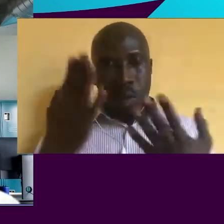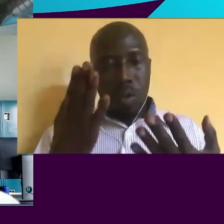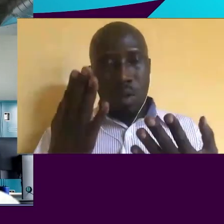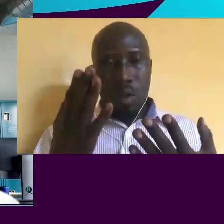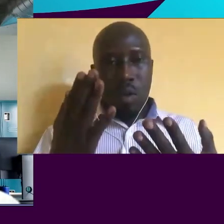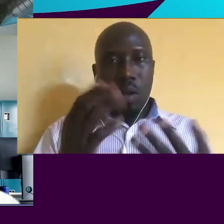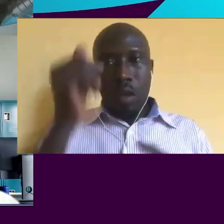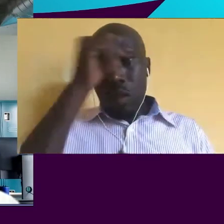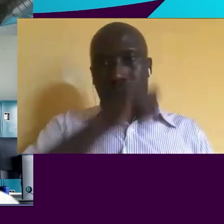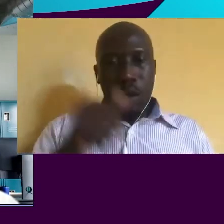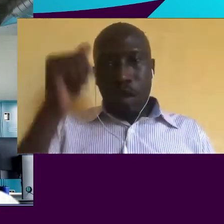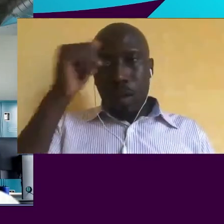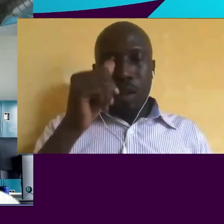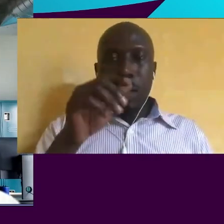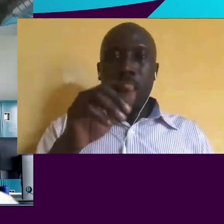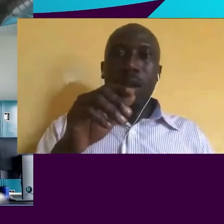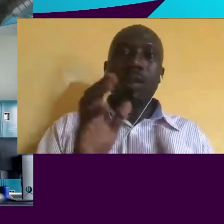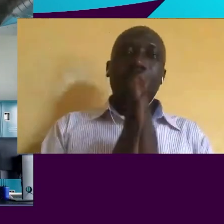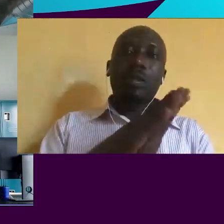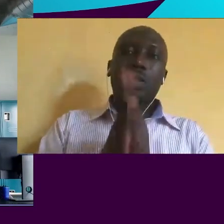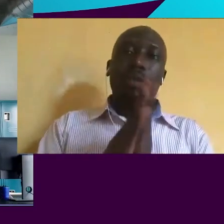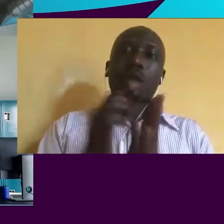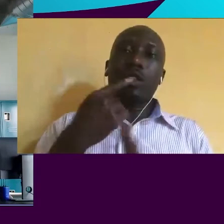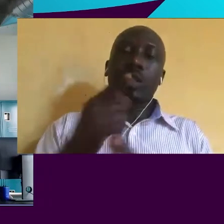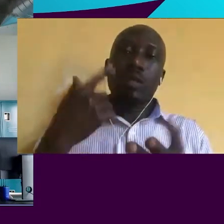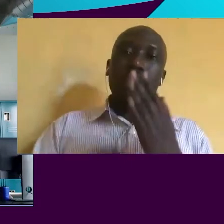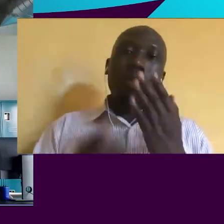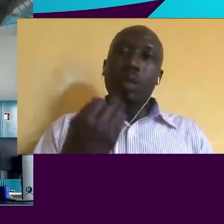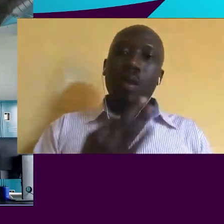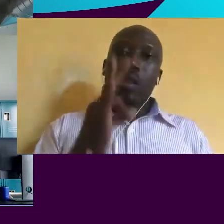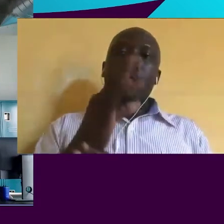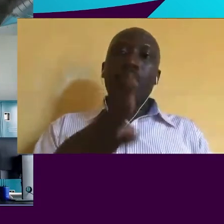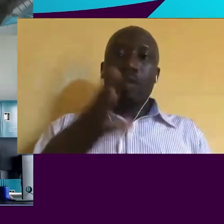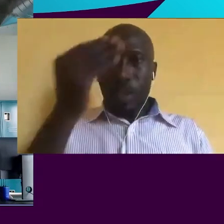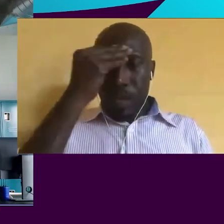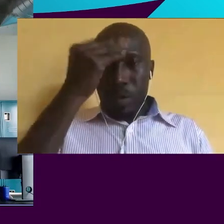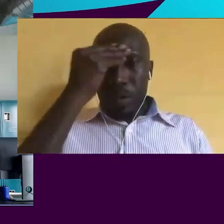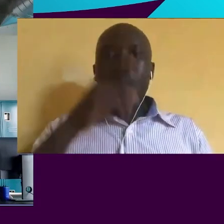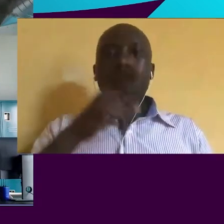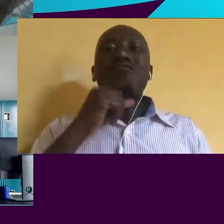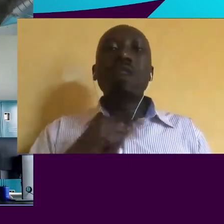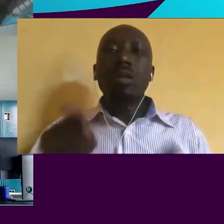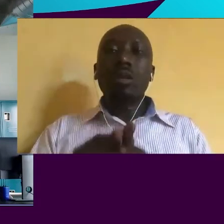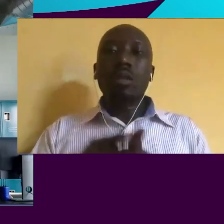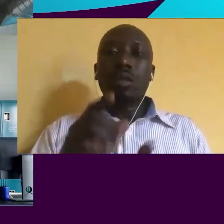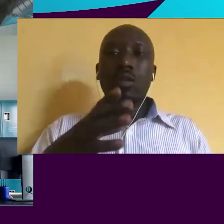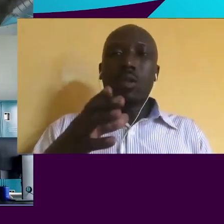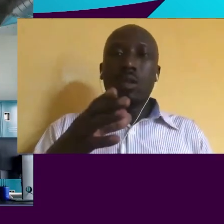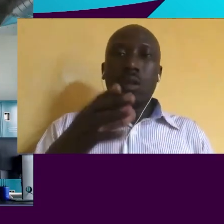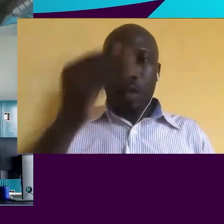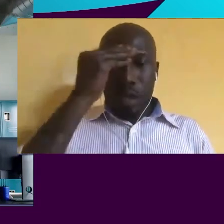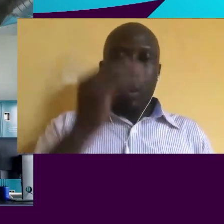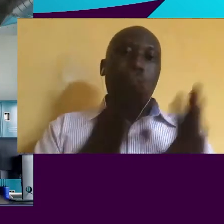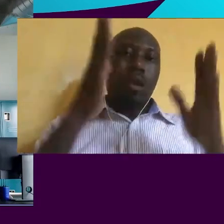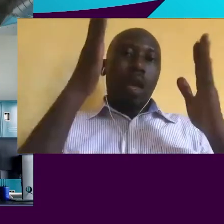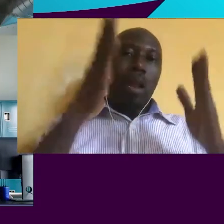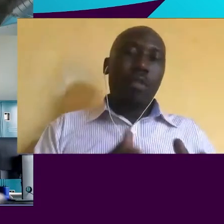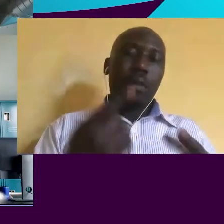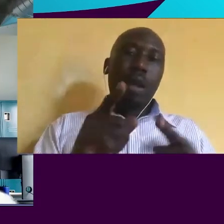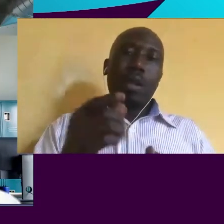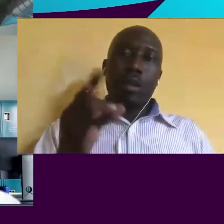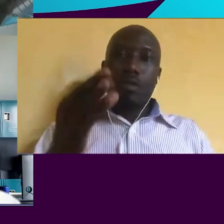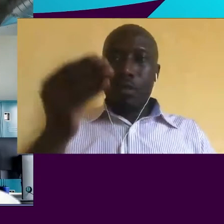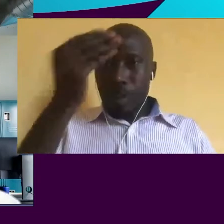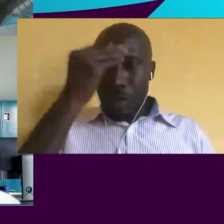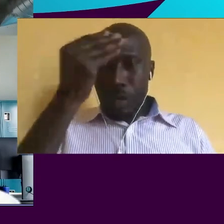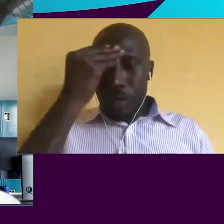proverb that goes that if you educate a man, you educate an individual. But if you educate a woman, you educate a family